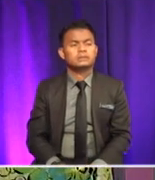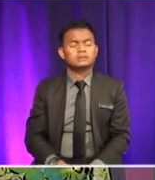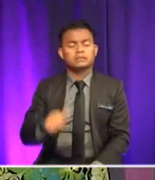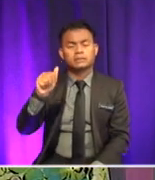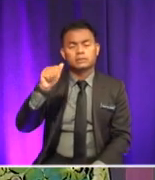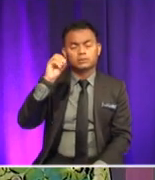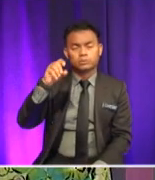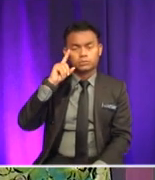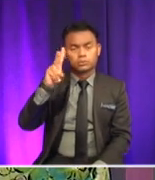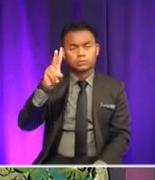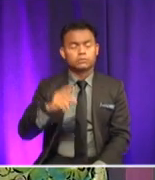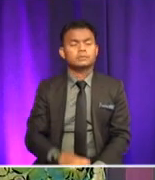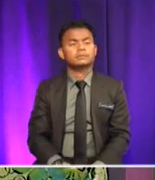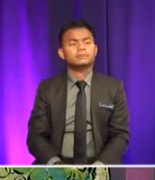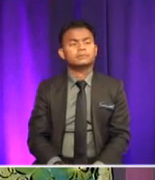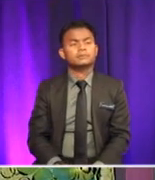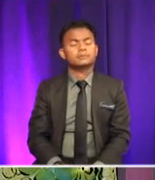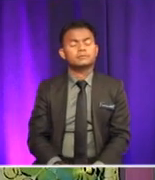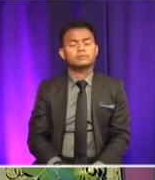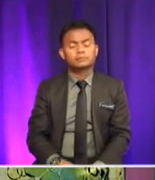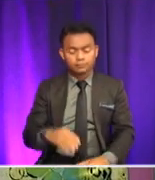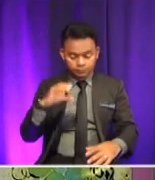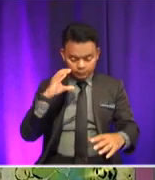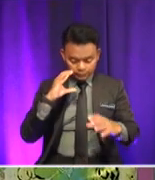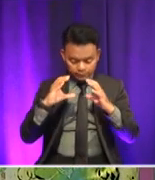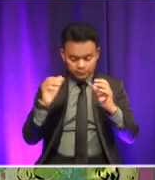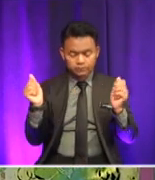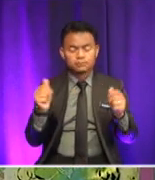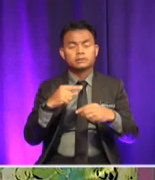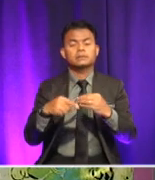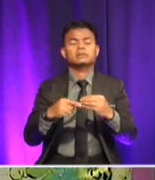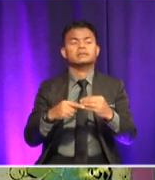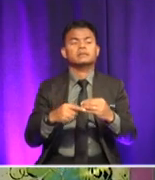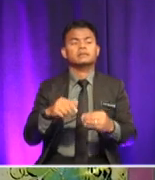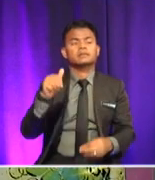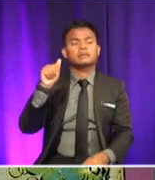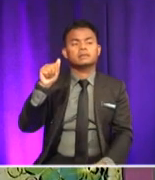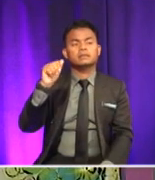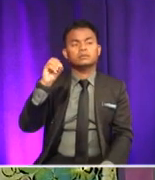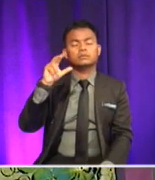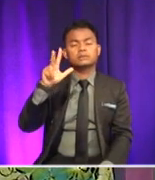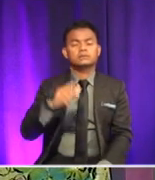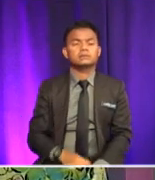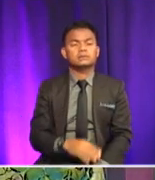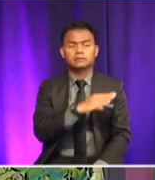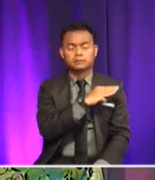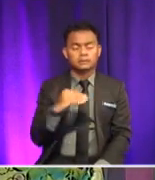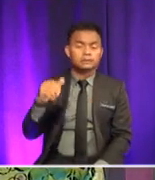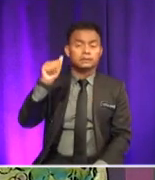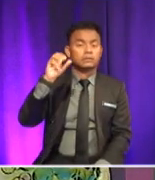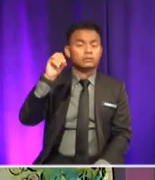AO2, talk about beyond surface meaning. We're going to look at AO3. And